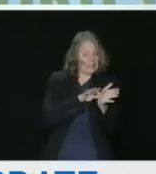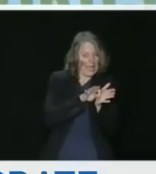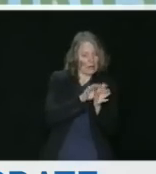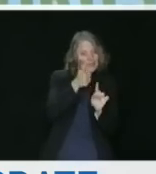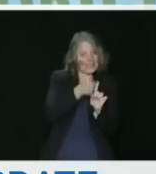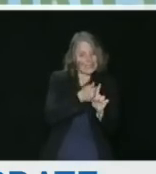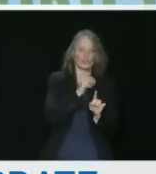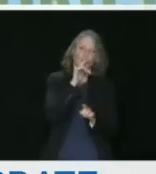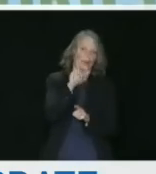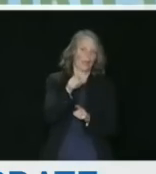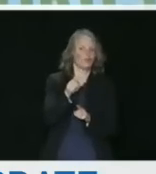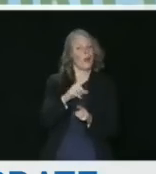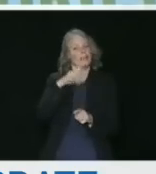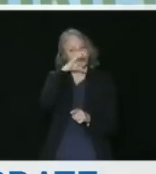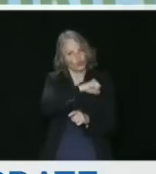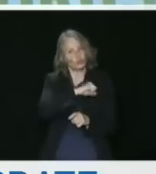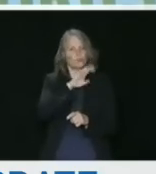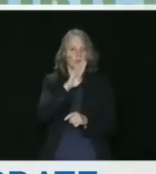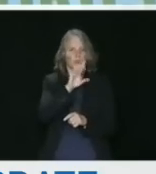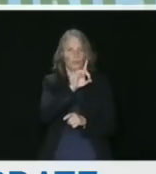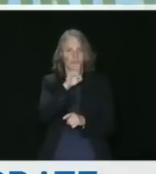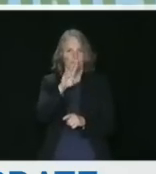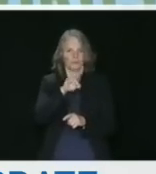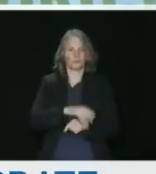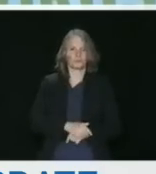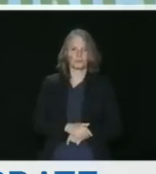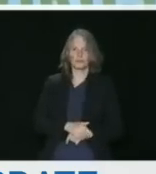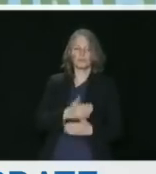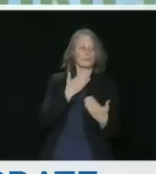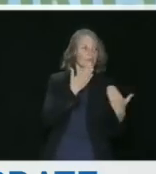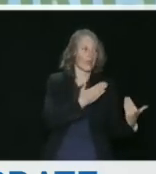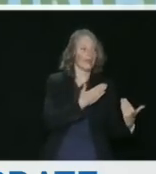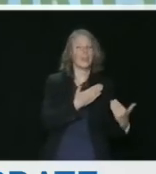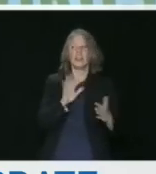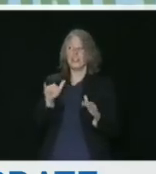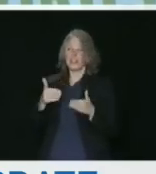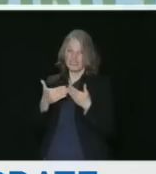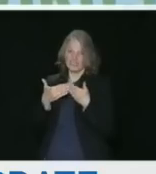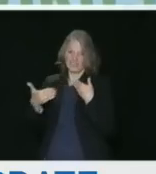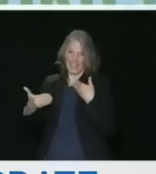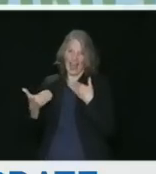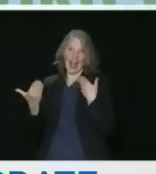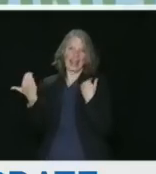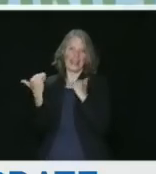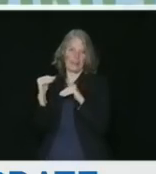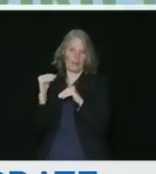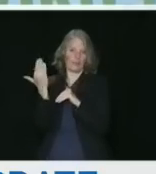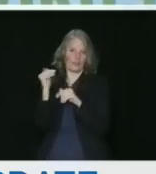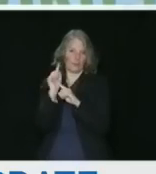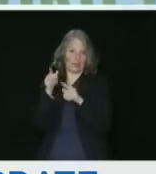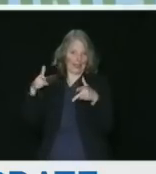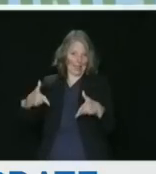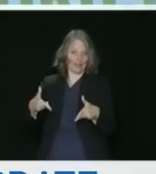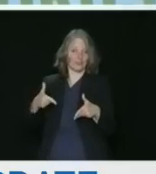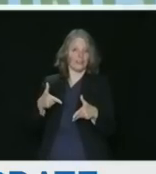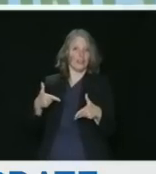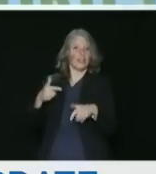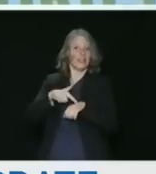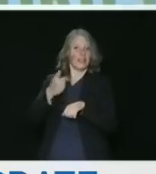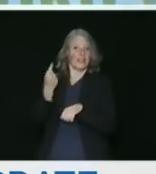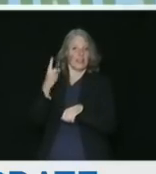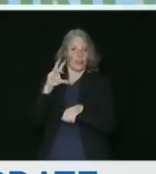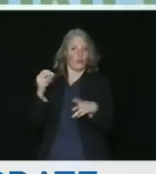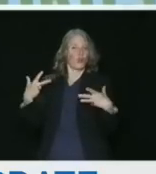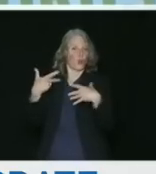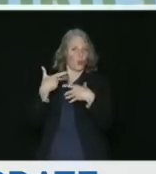Thank you, Dr. Tam. Just a reminder that we have 15 more minutes. We have to wrap up for 11:30. Donc, on va commencer avec la première. So